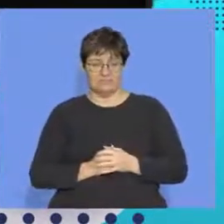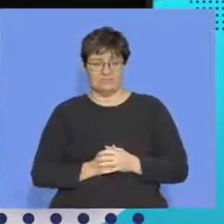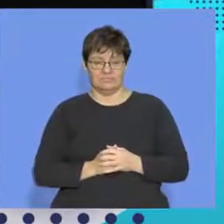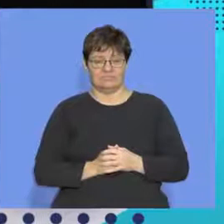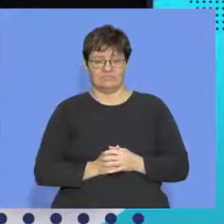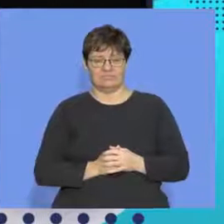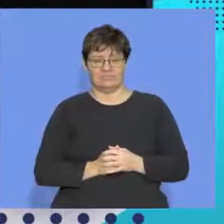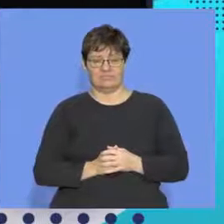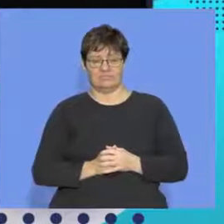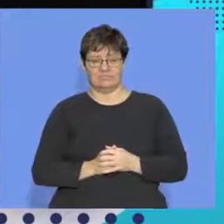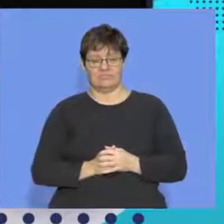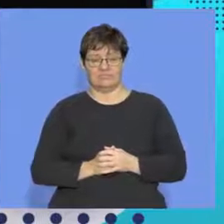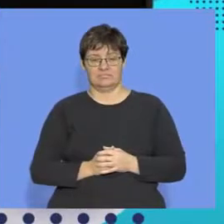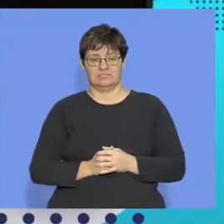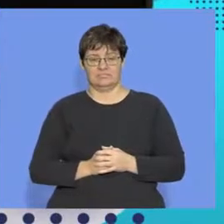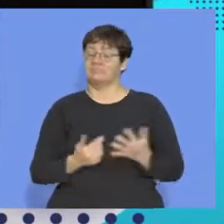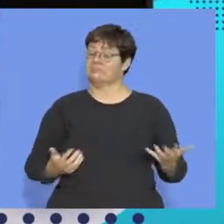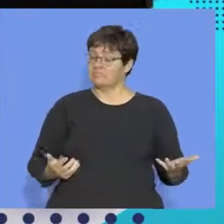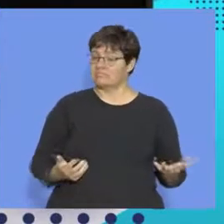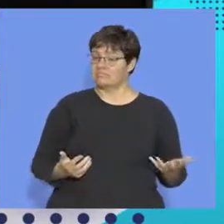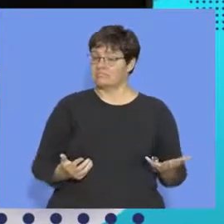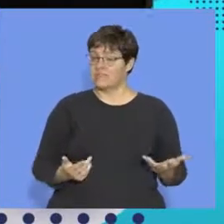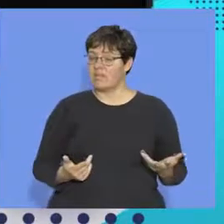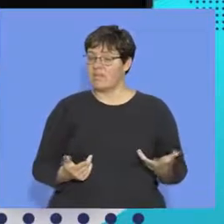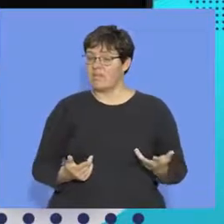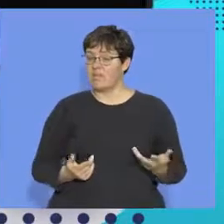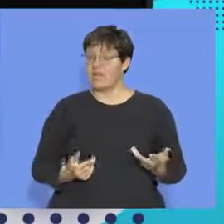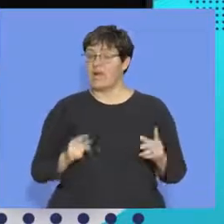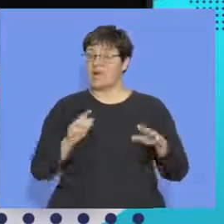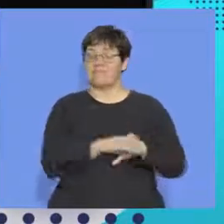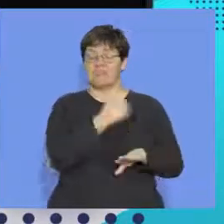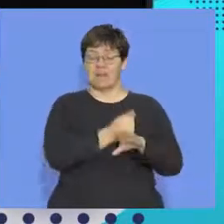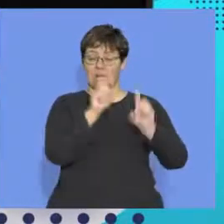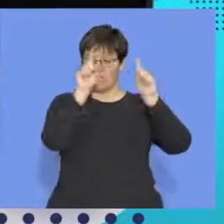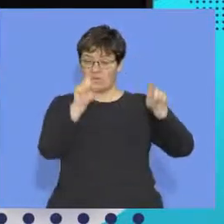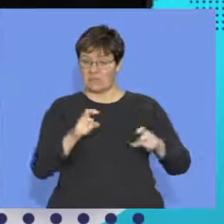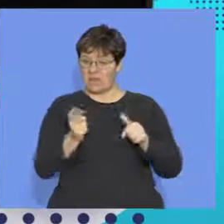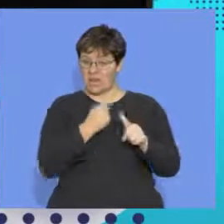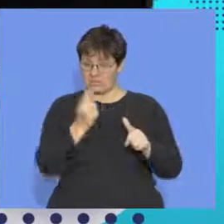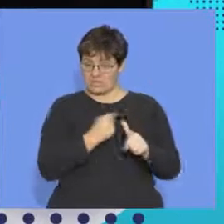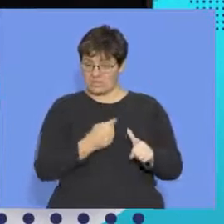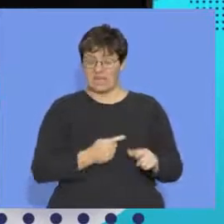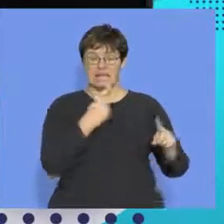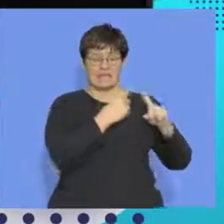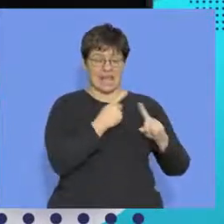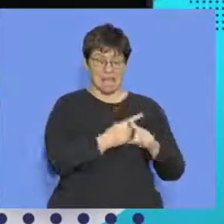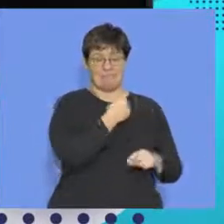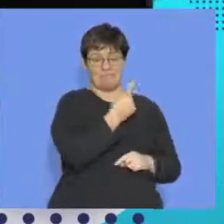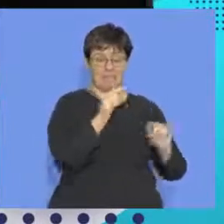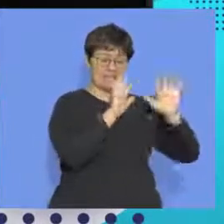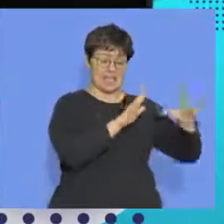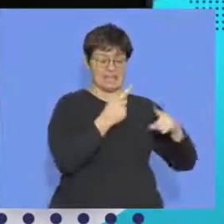9, 8, then 7. And by fundamental principle of counting, we